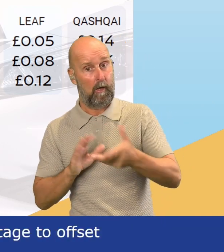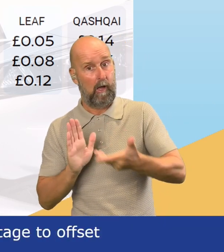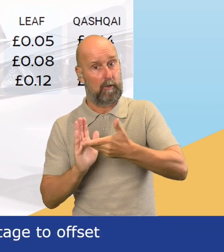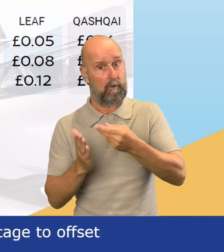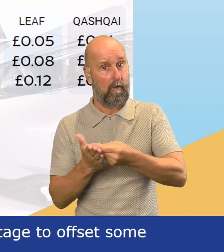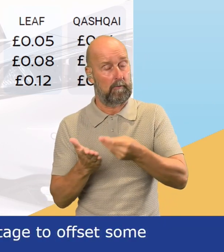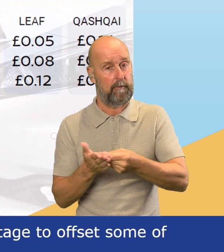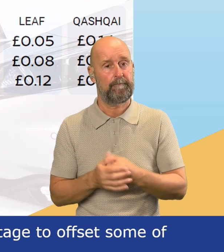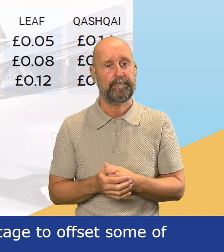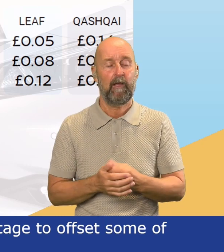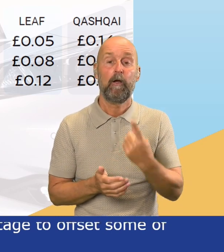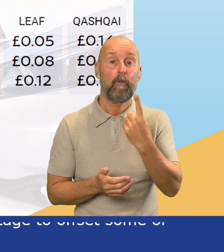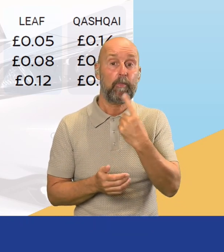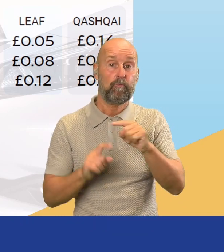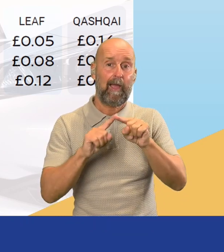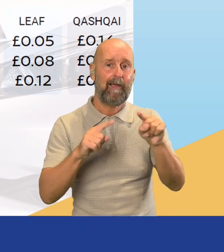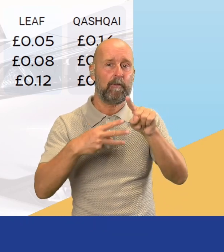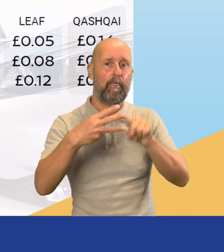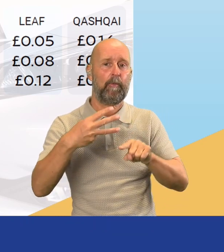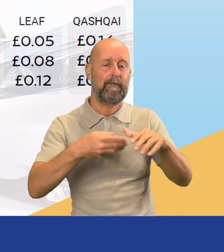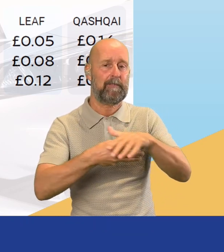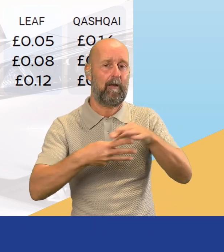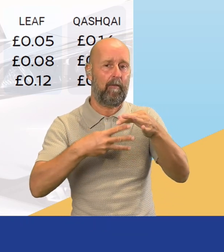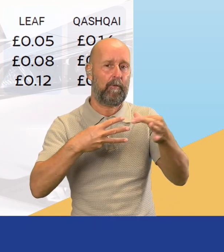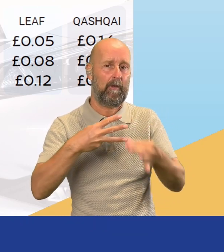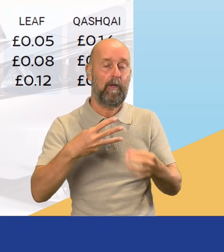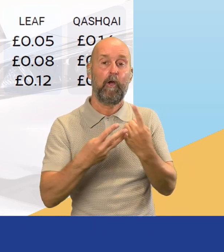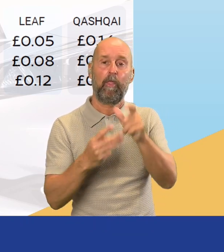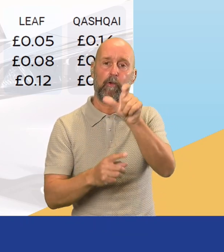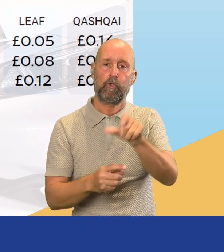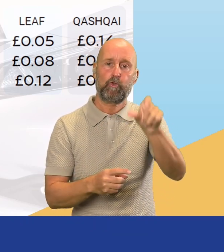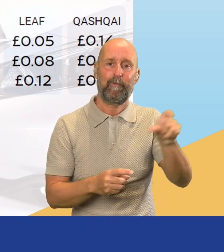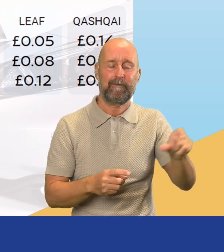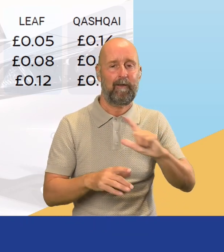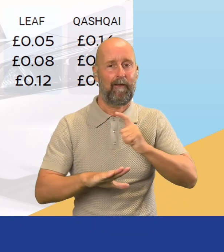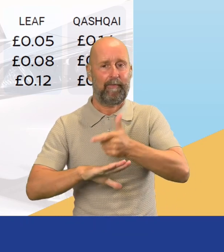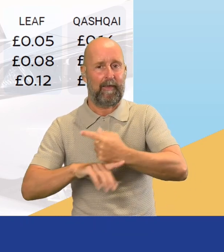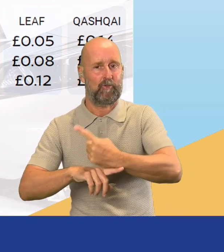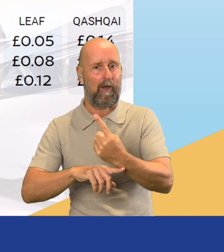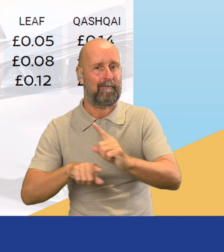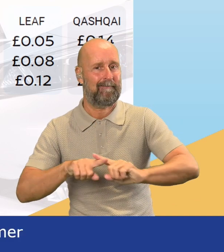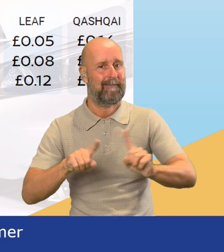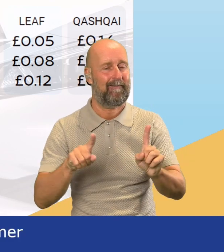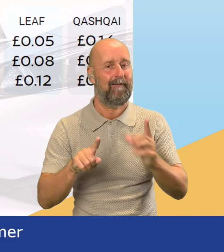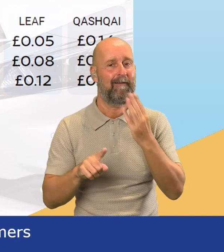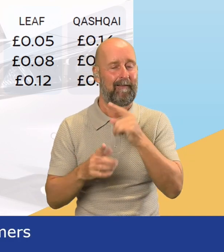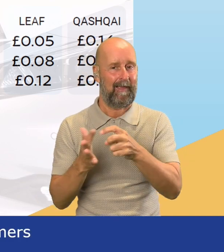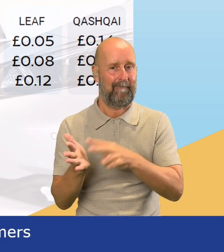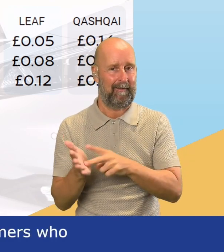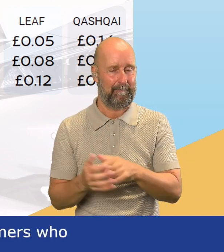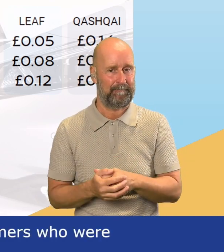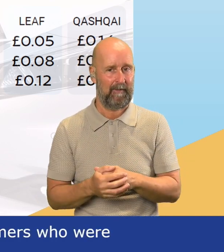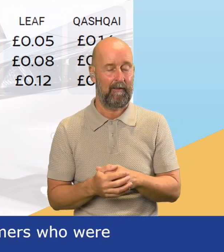see on the slide here, we have 3 different scenarios. We have 3 consumers who are charging differently to use their EV. The